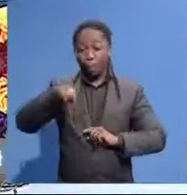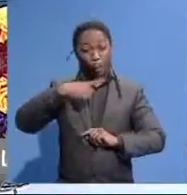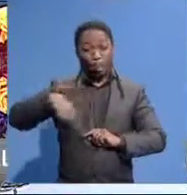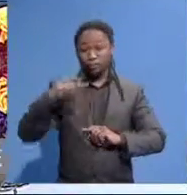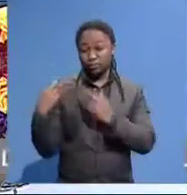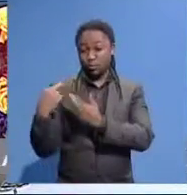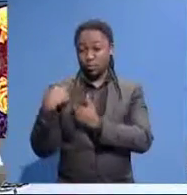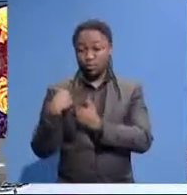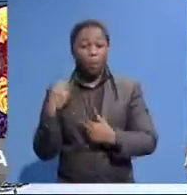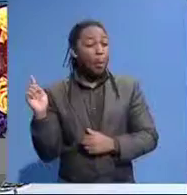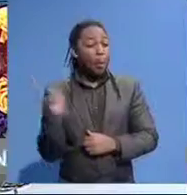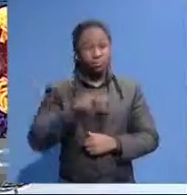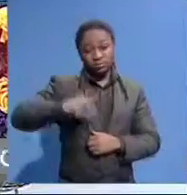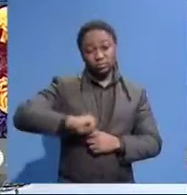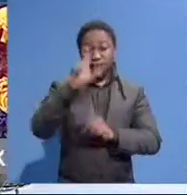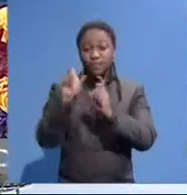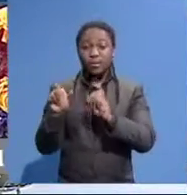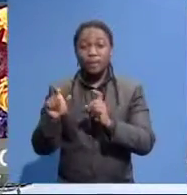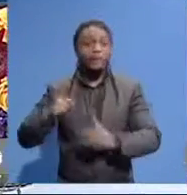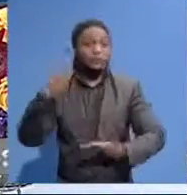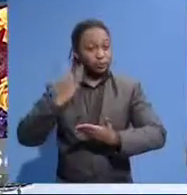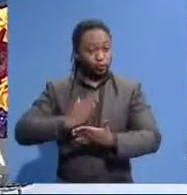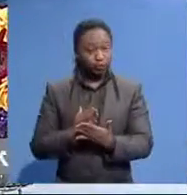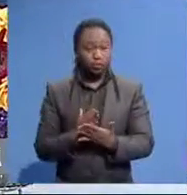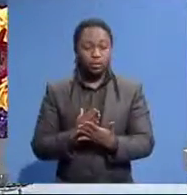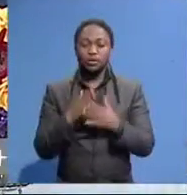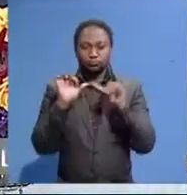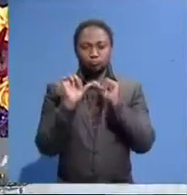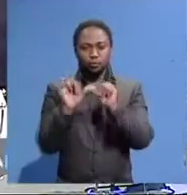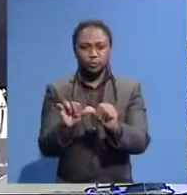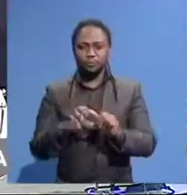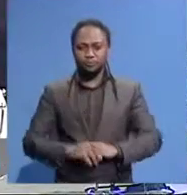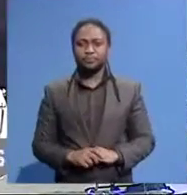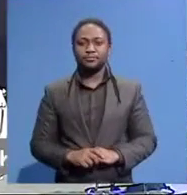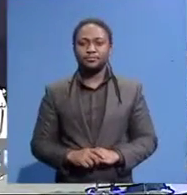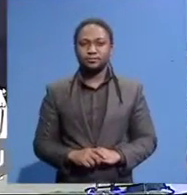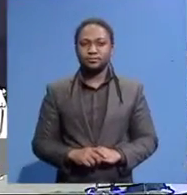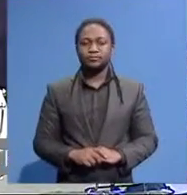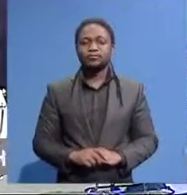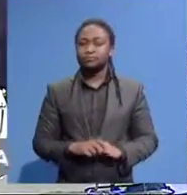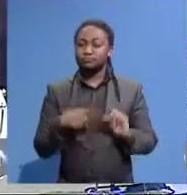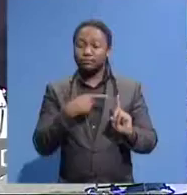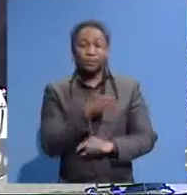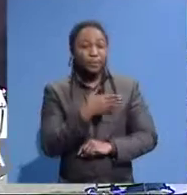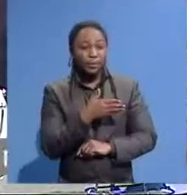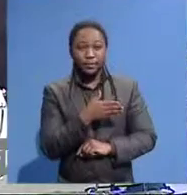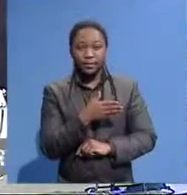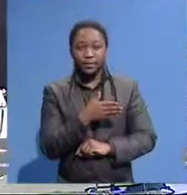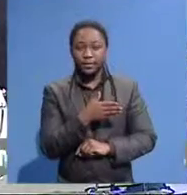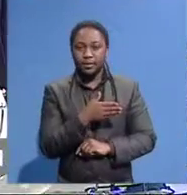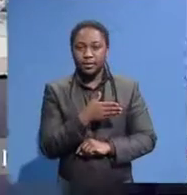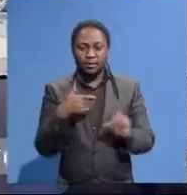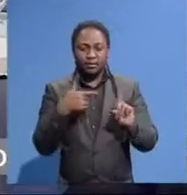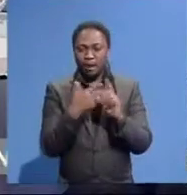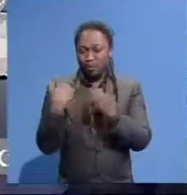African must now take up their position and take this journey forward. We don't have him anymore. We do not have him anymore to protect us and